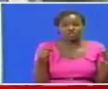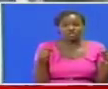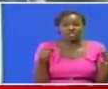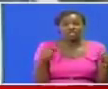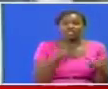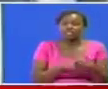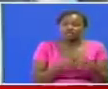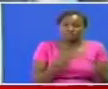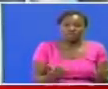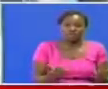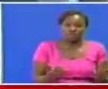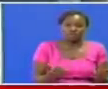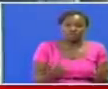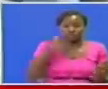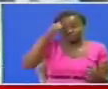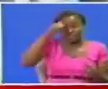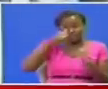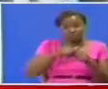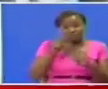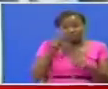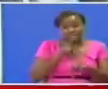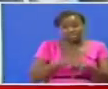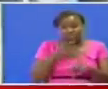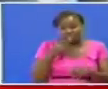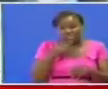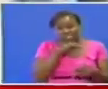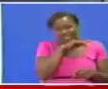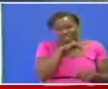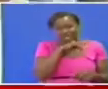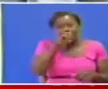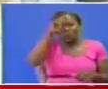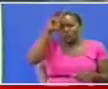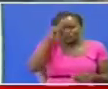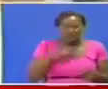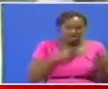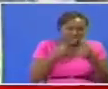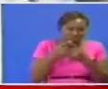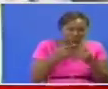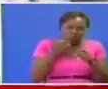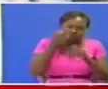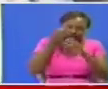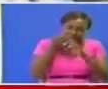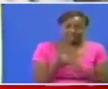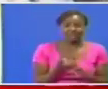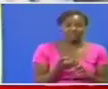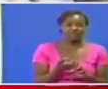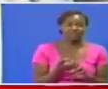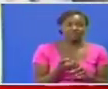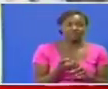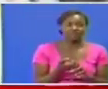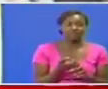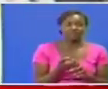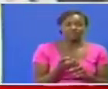time round, I remember one time telling my friend Raila, we must negotiate tough with